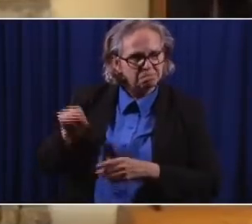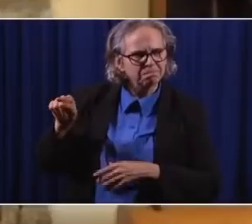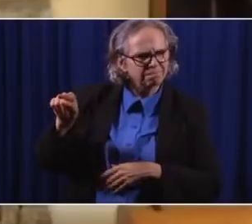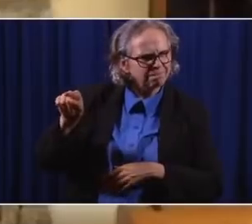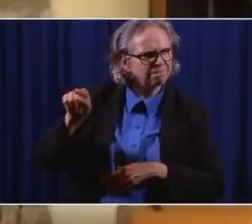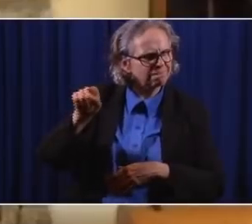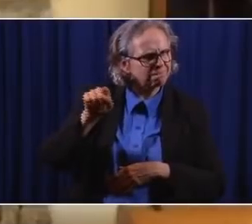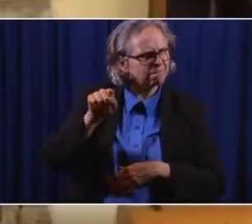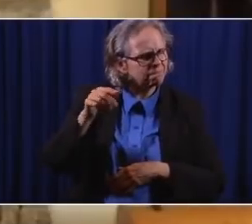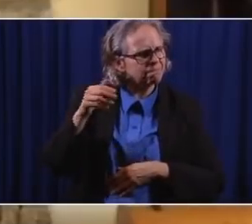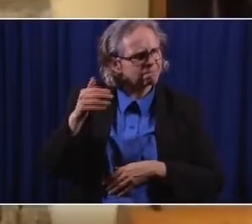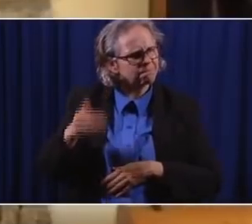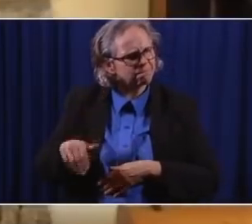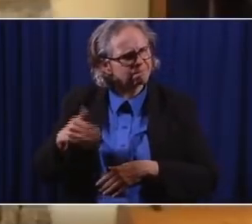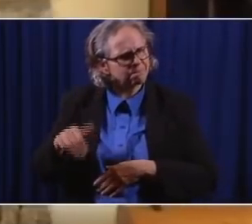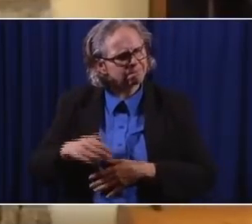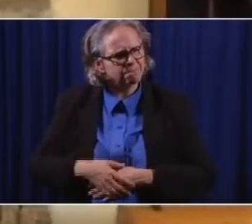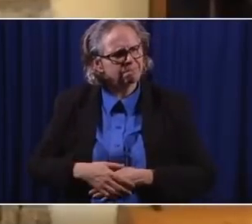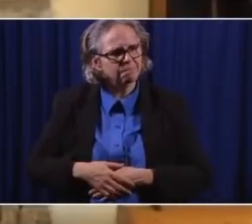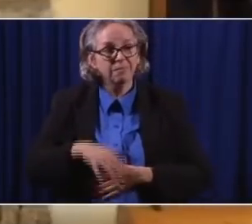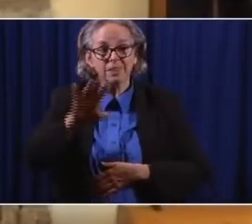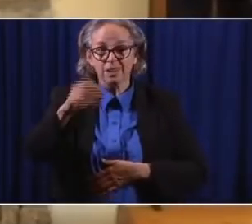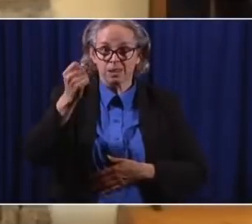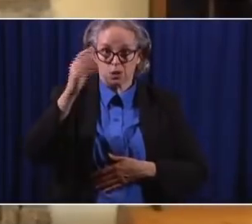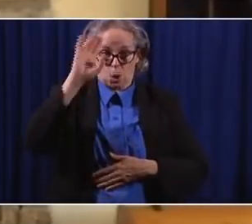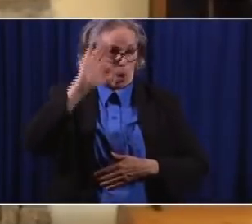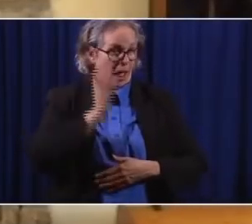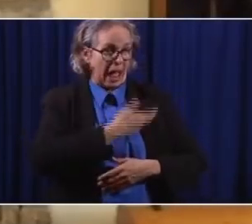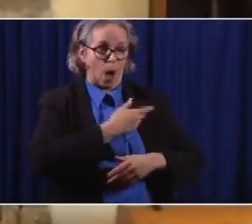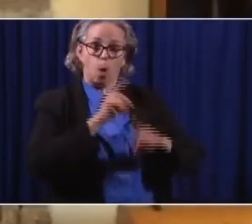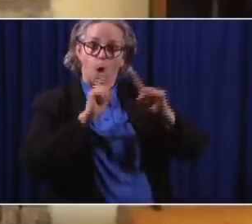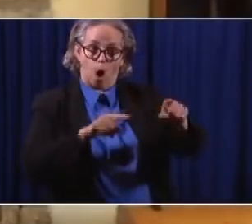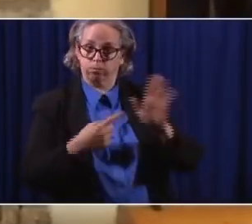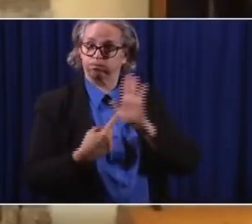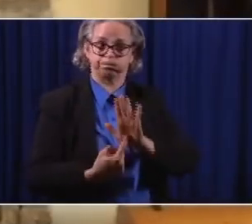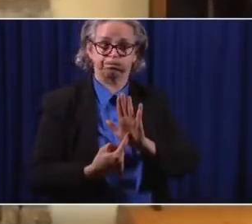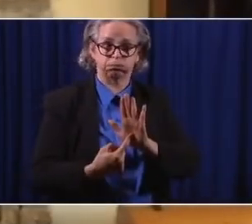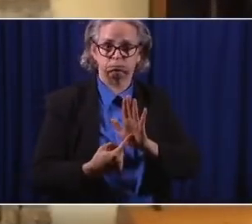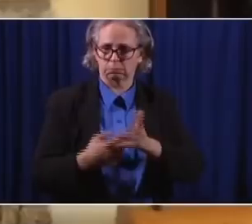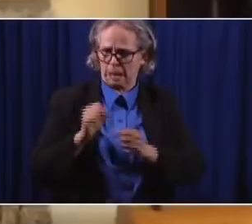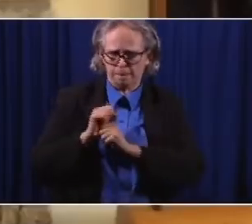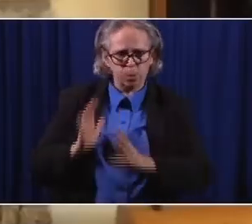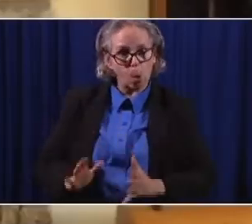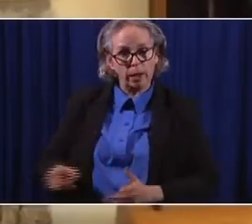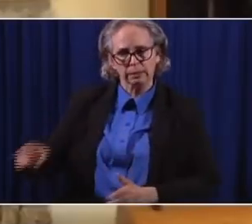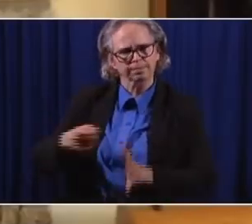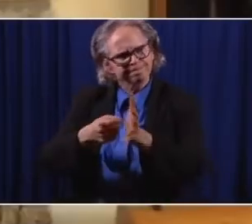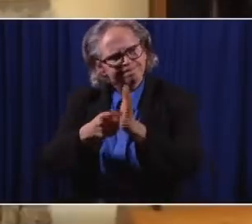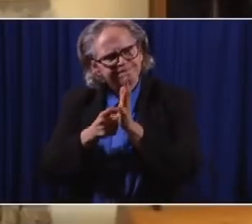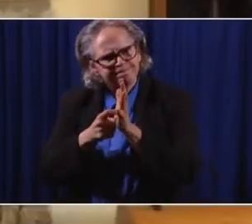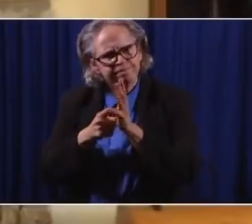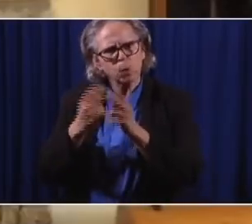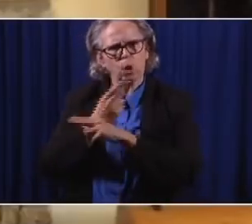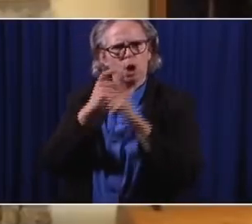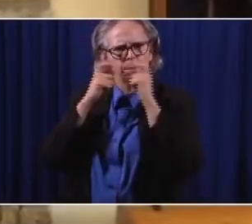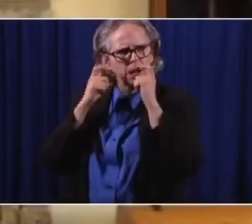clear. What our order is clear is that you need to have your employees wearing masks. I think to protect